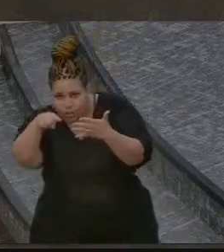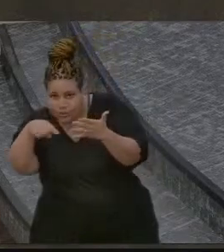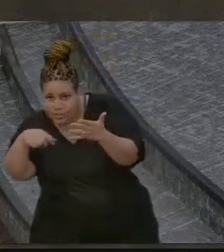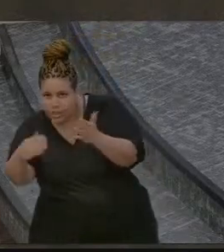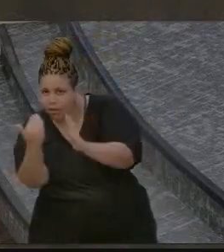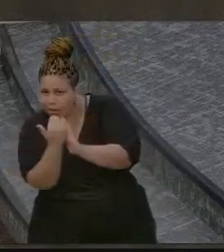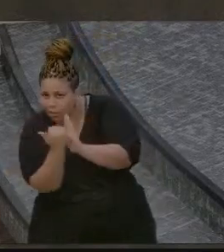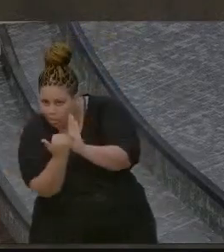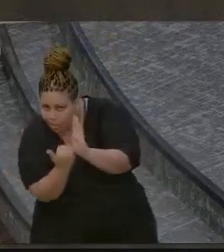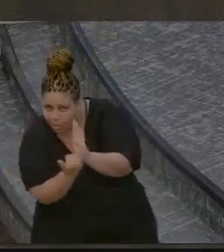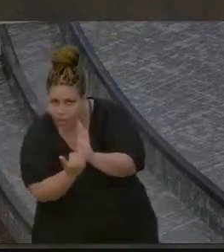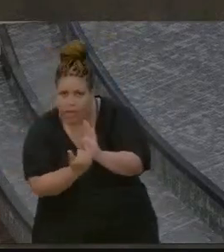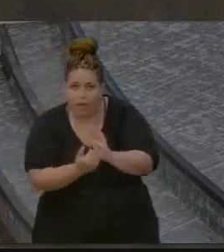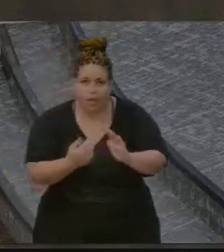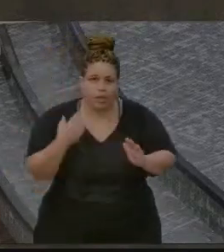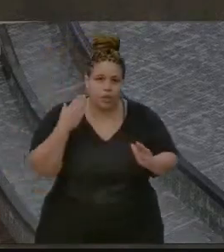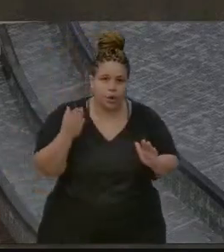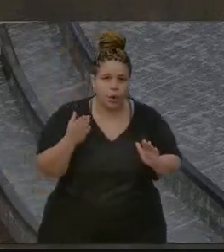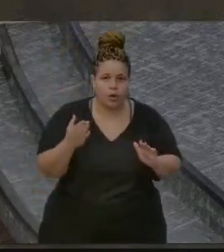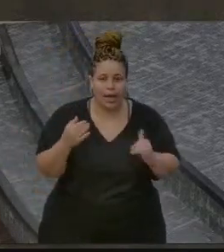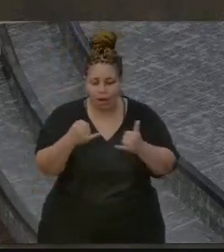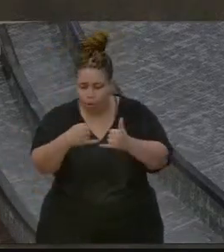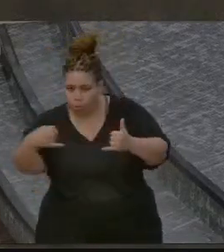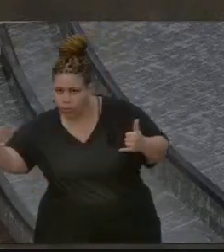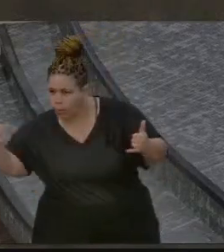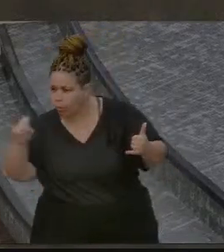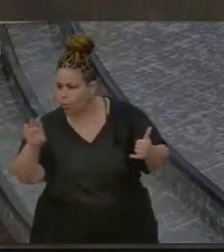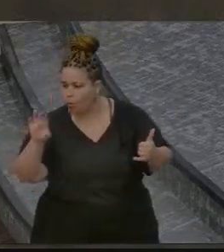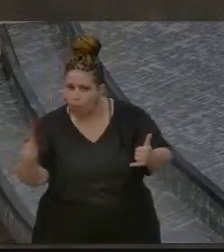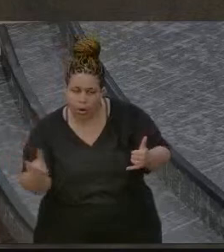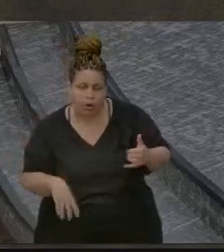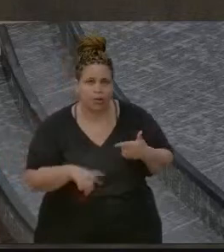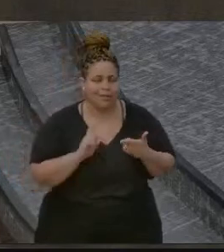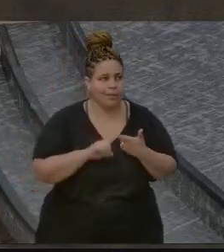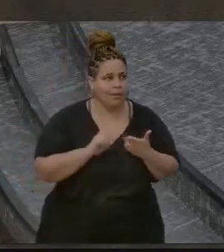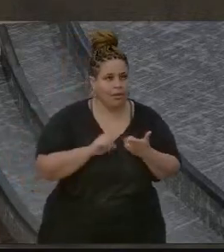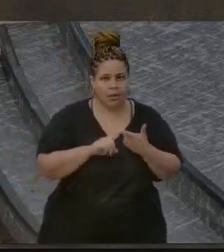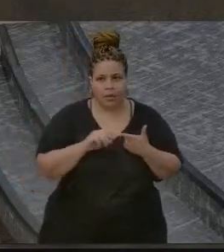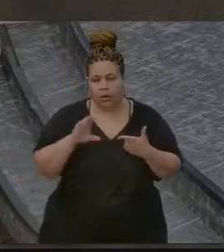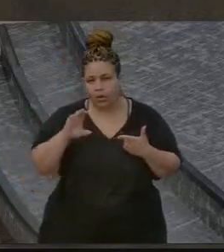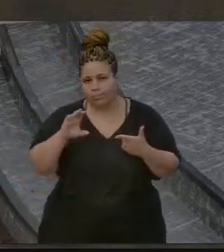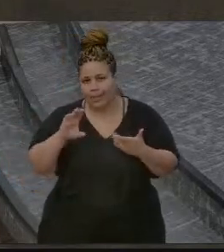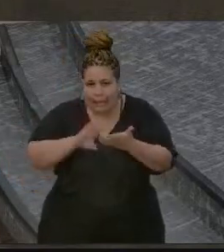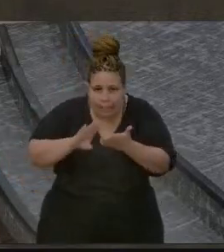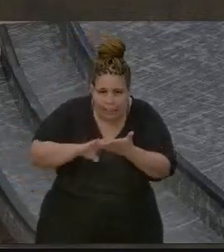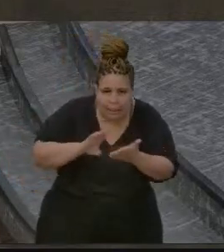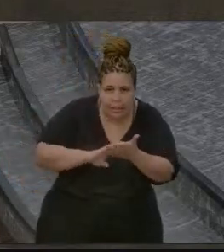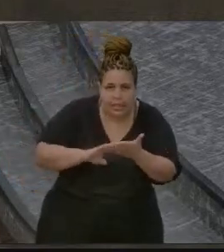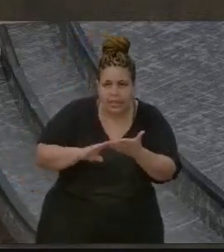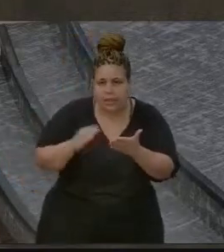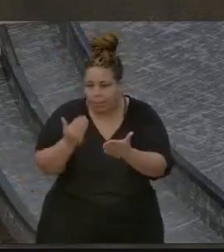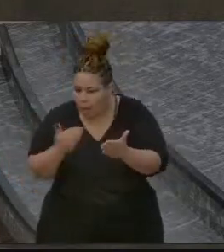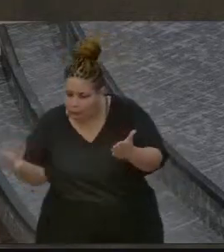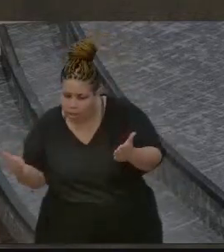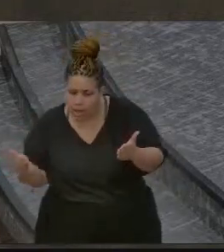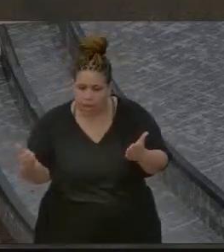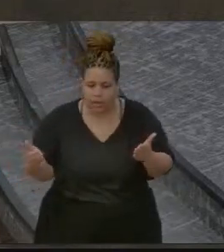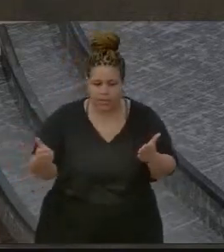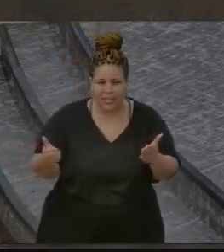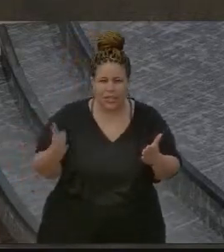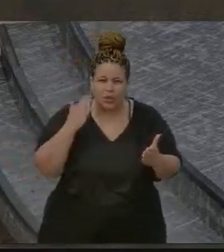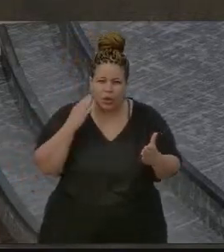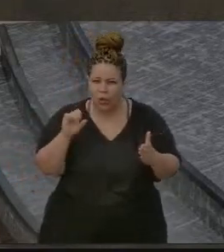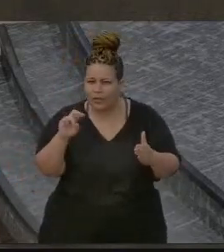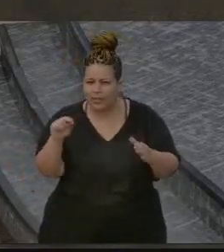saw ladders up, we saw Clorox under the sink, we saw propane, and so it really